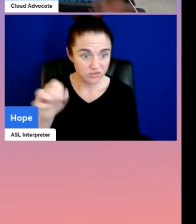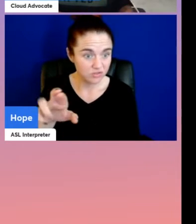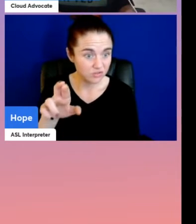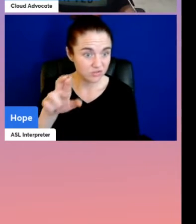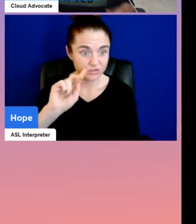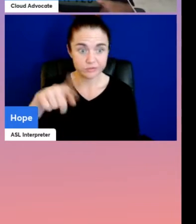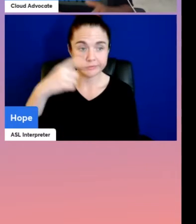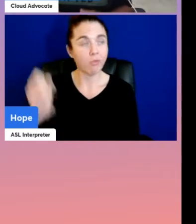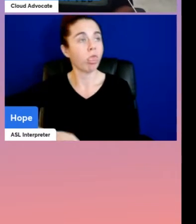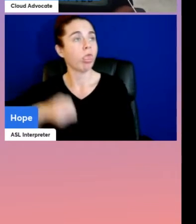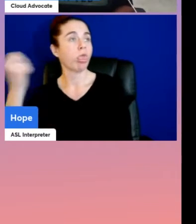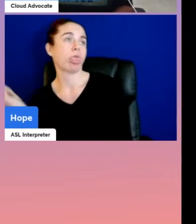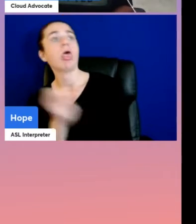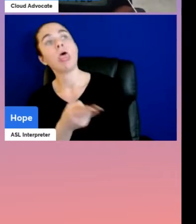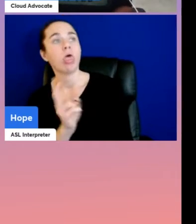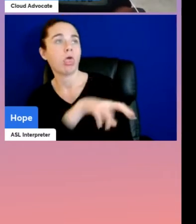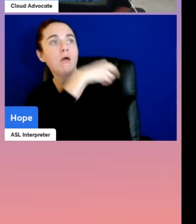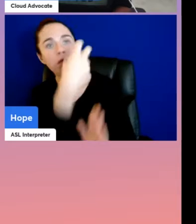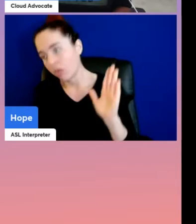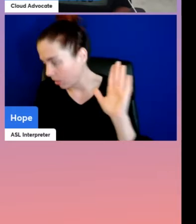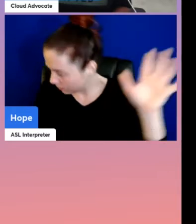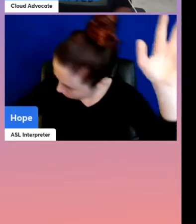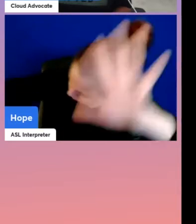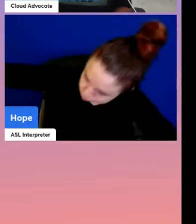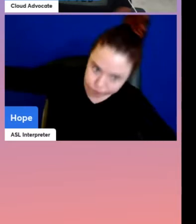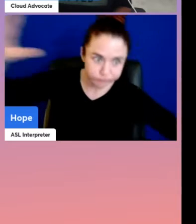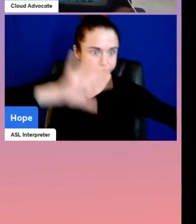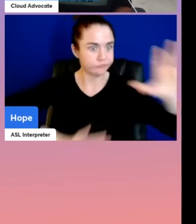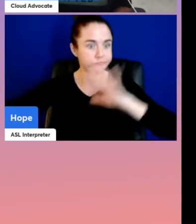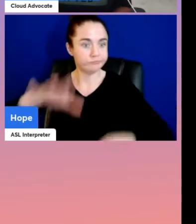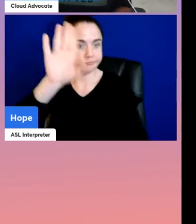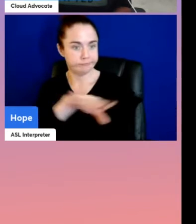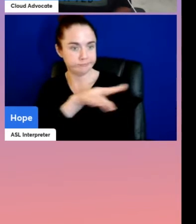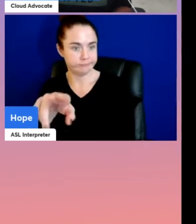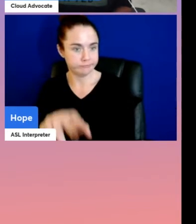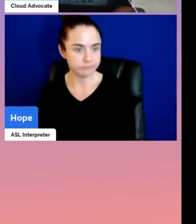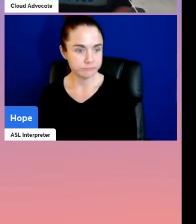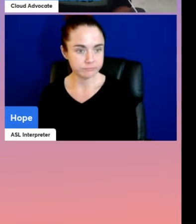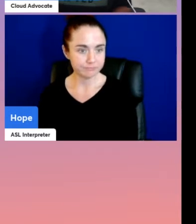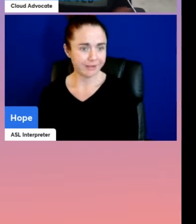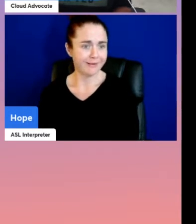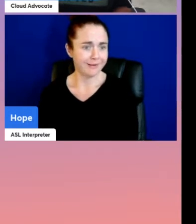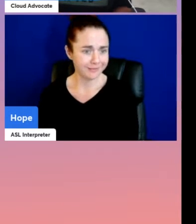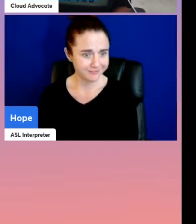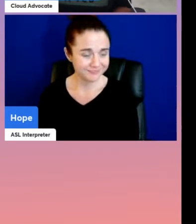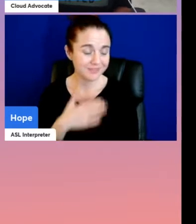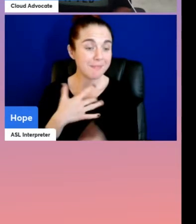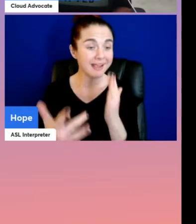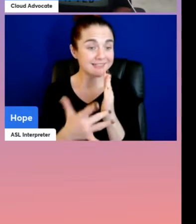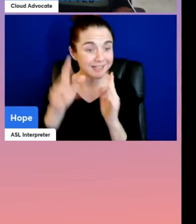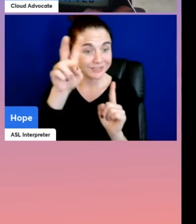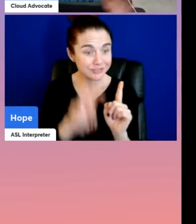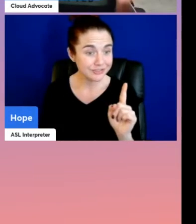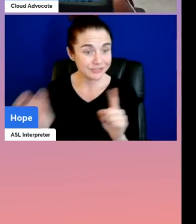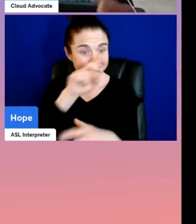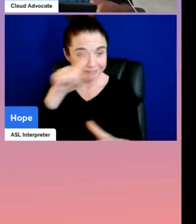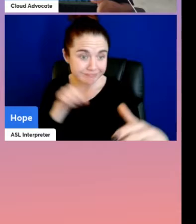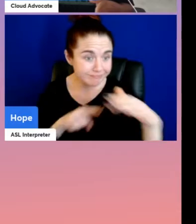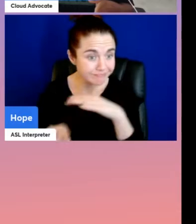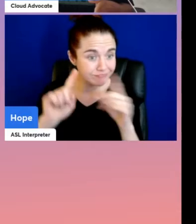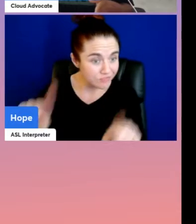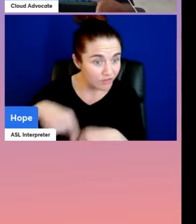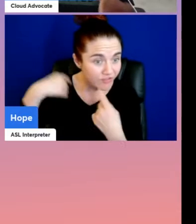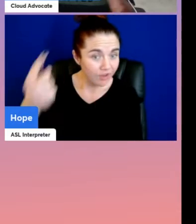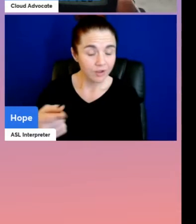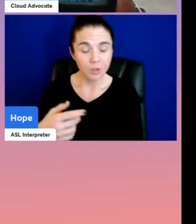the deep end with that job. And my tech journey so far has been one